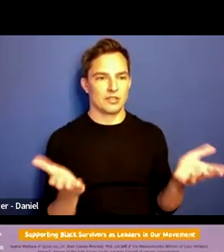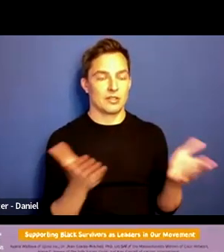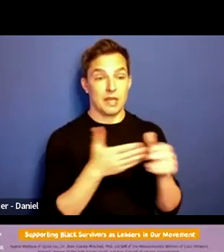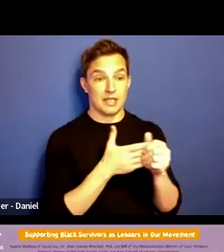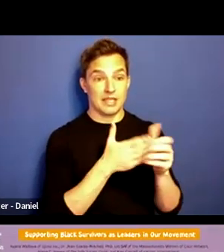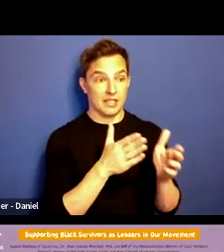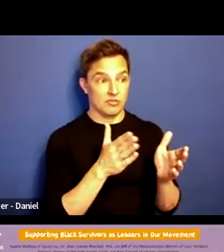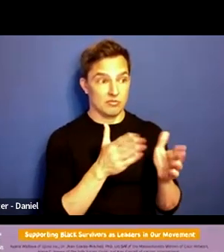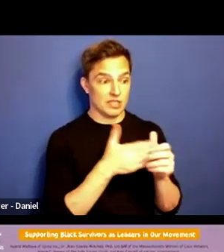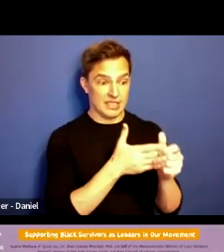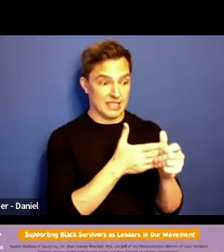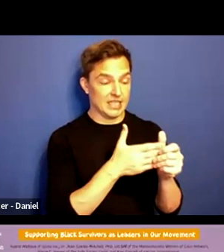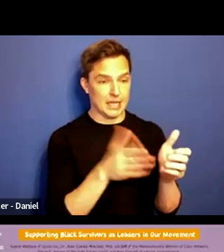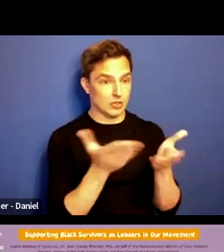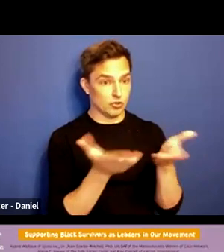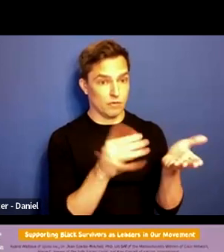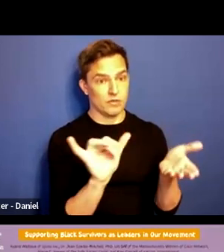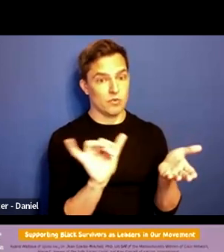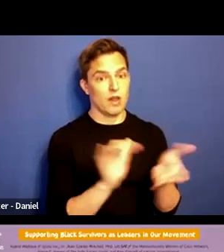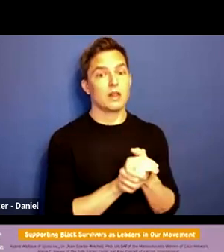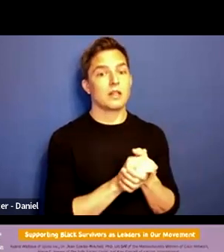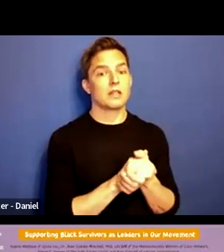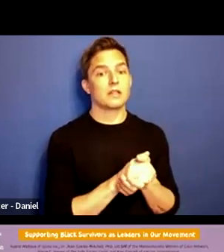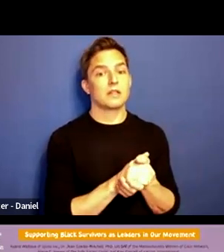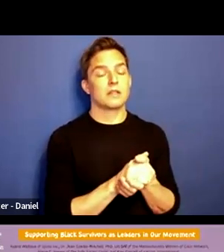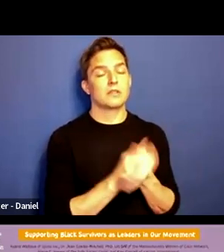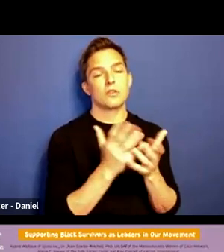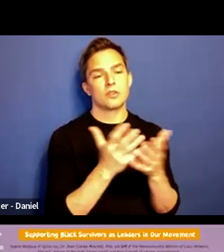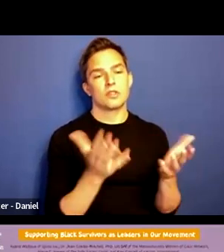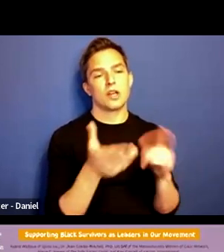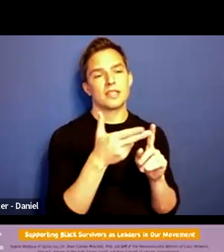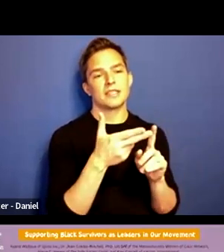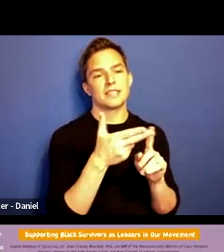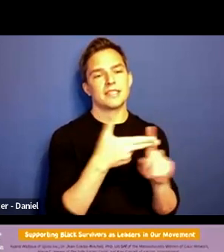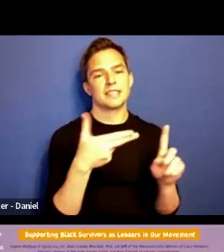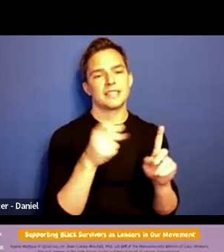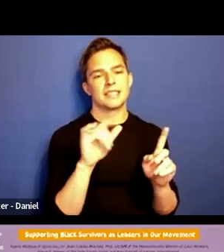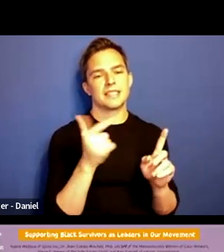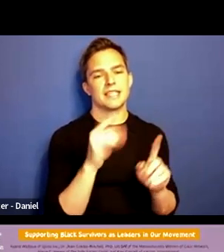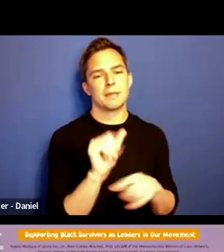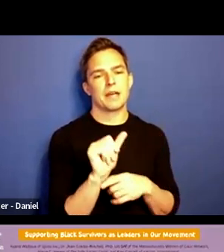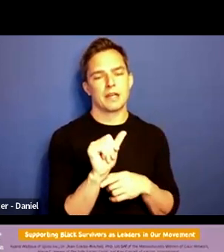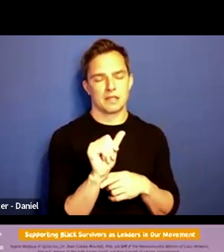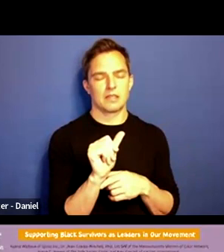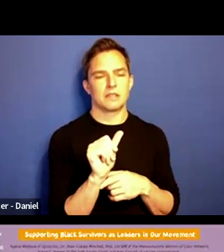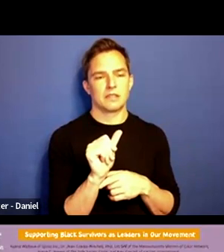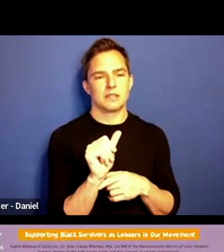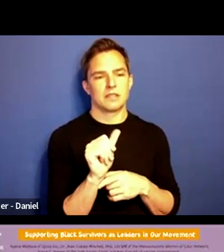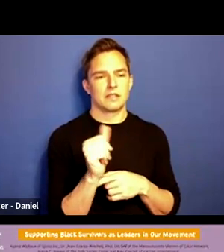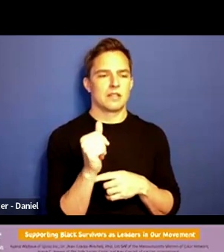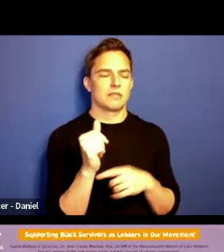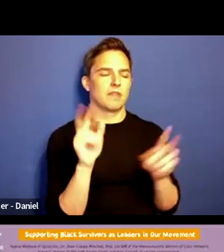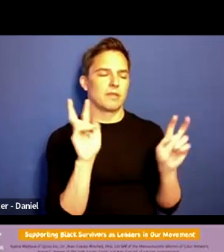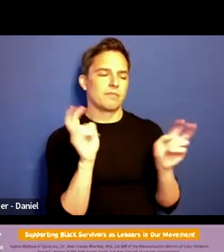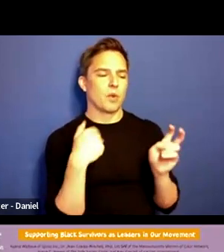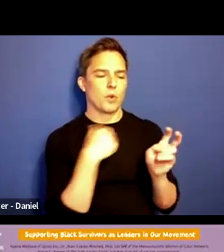And so that there's a lot of the stigma that we often just, we're not qualified to get